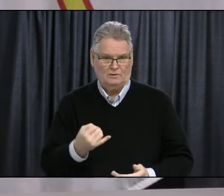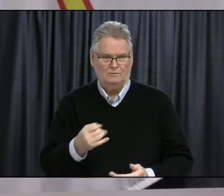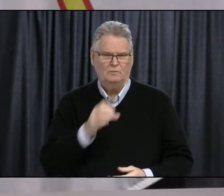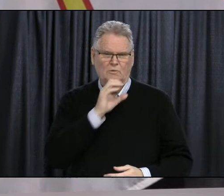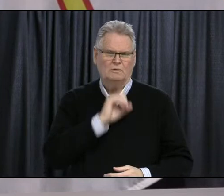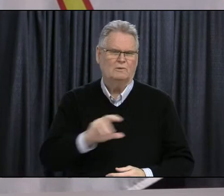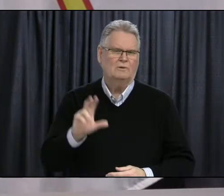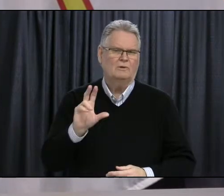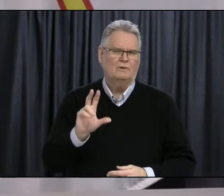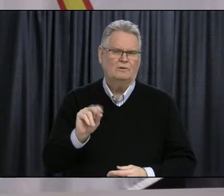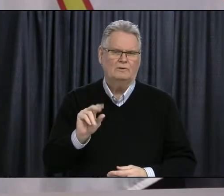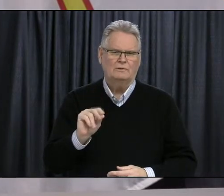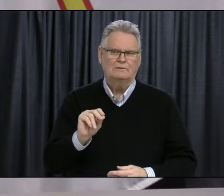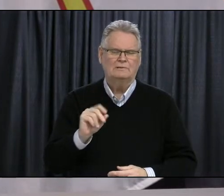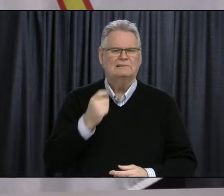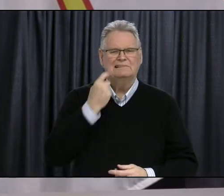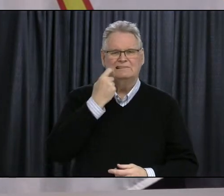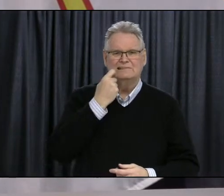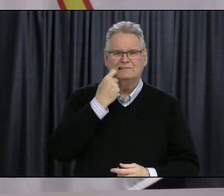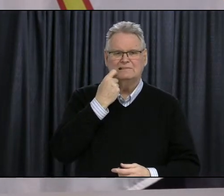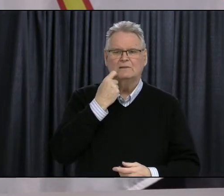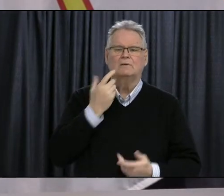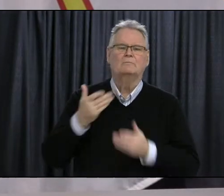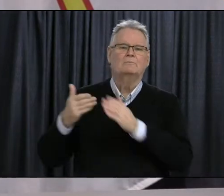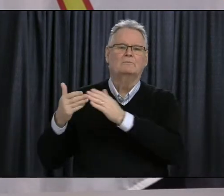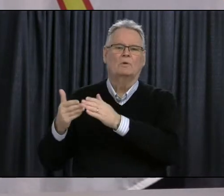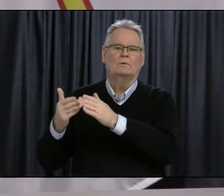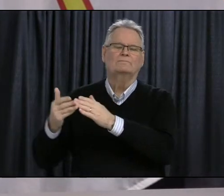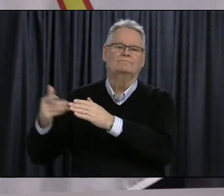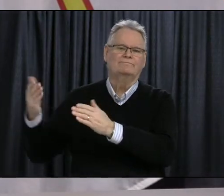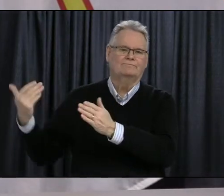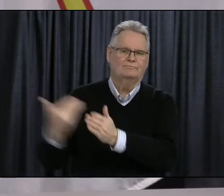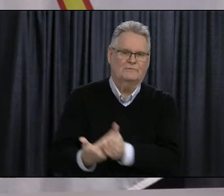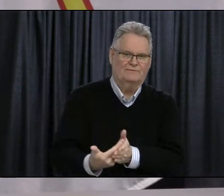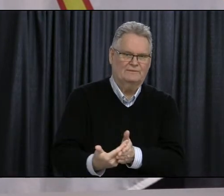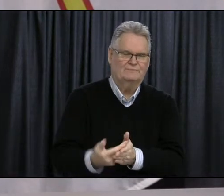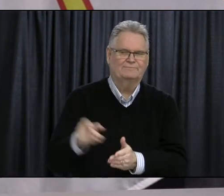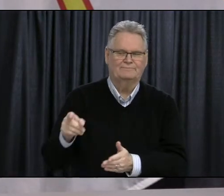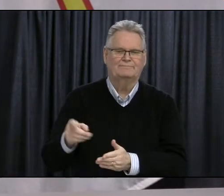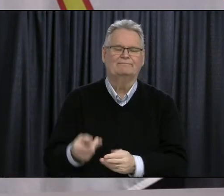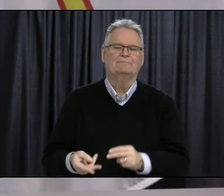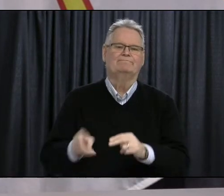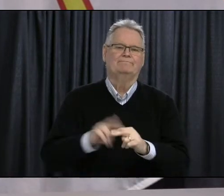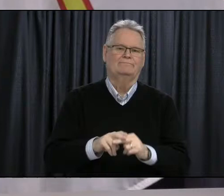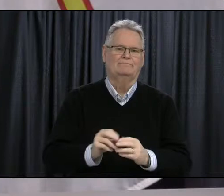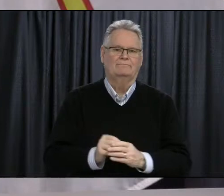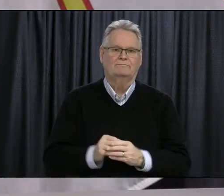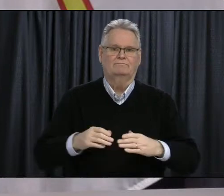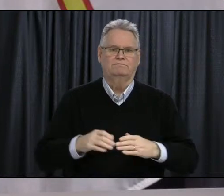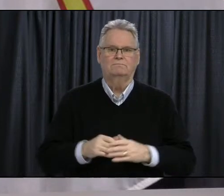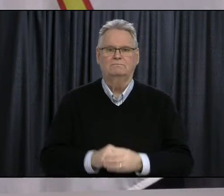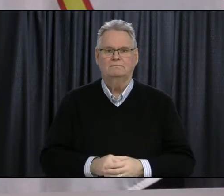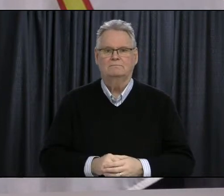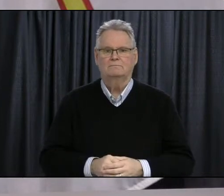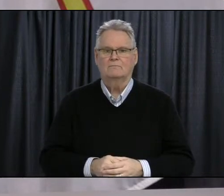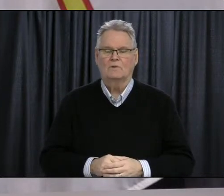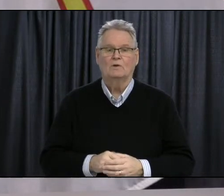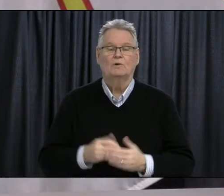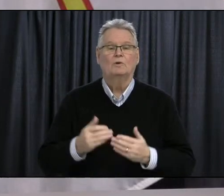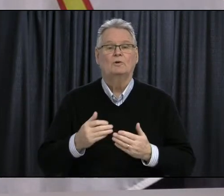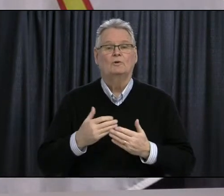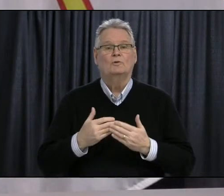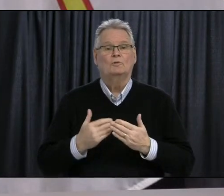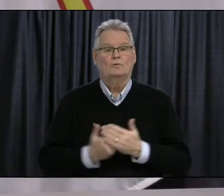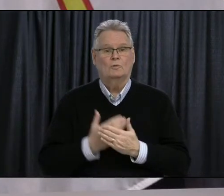the Marine Atlantic situation. There have been no new recoveries in the province, leaving 13